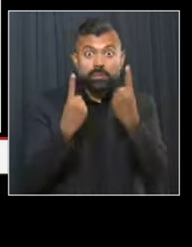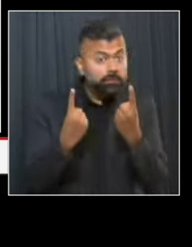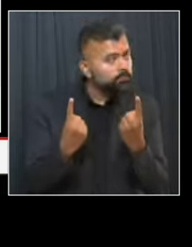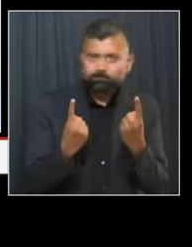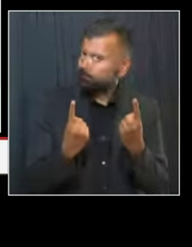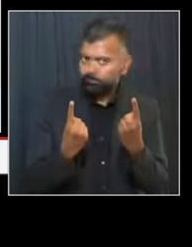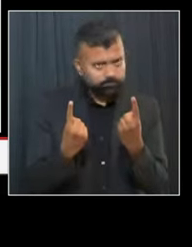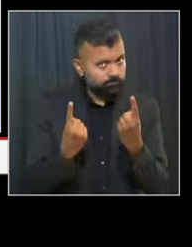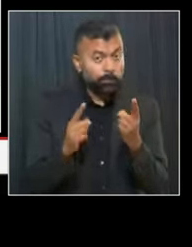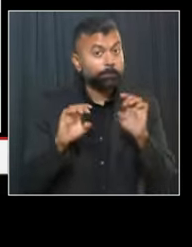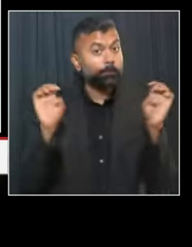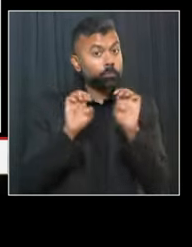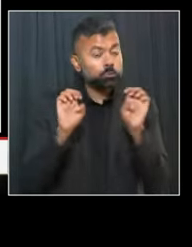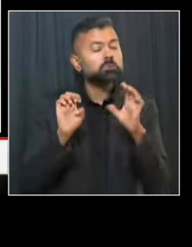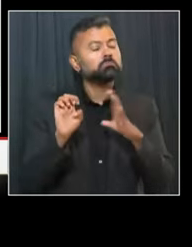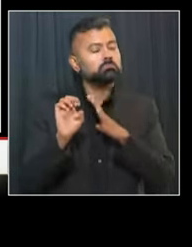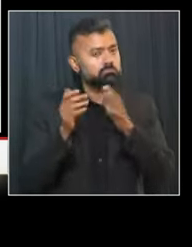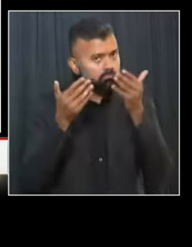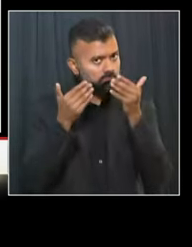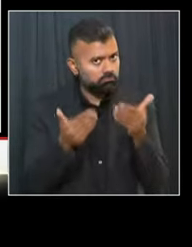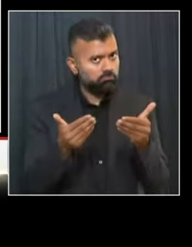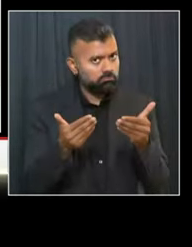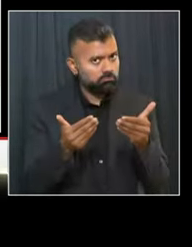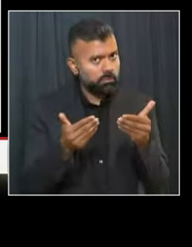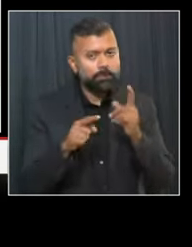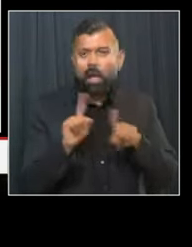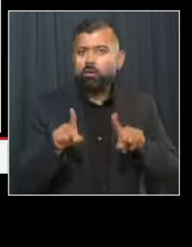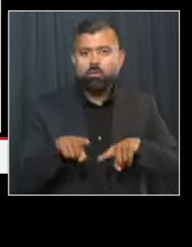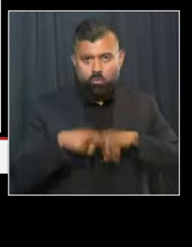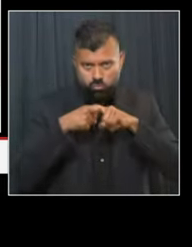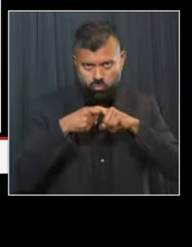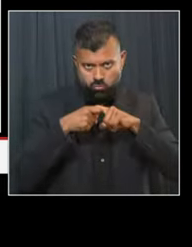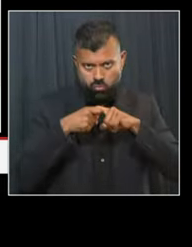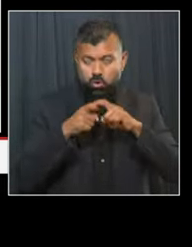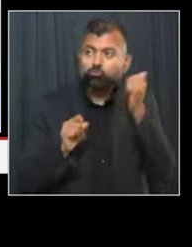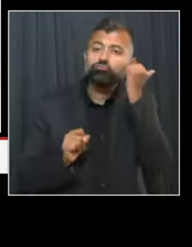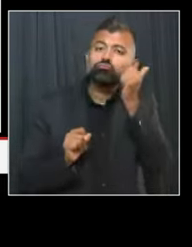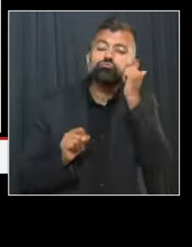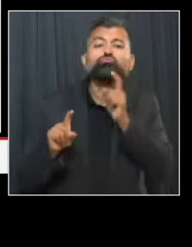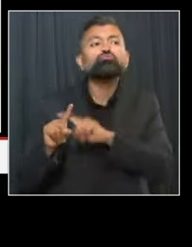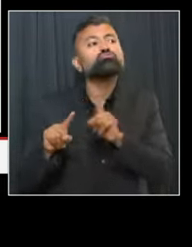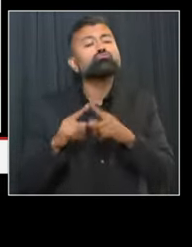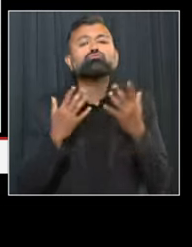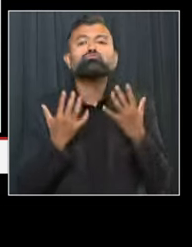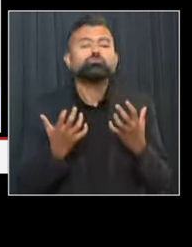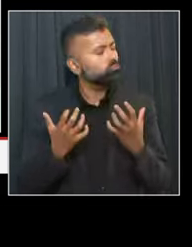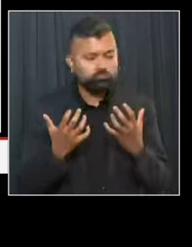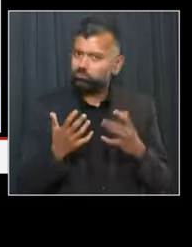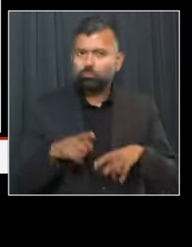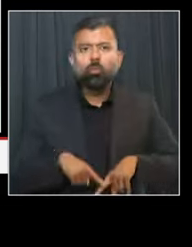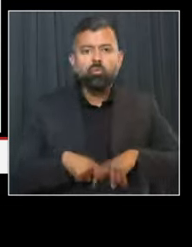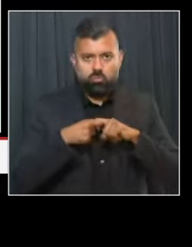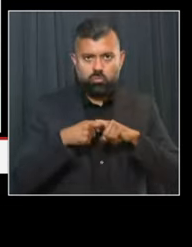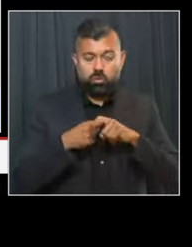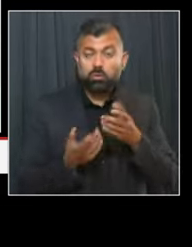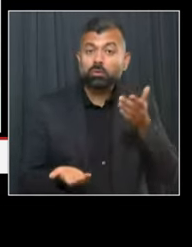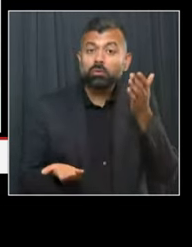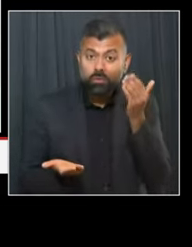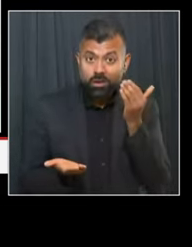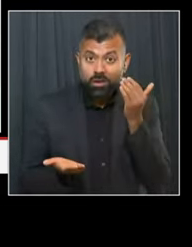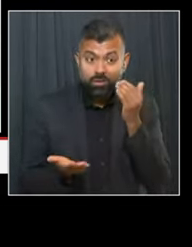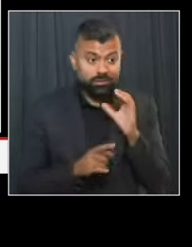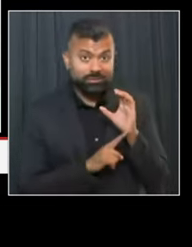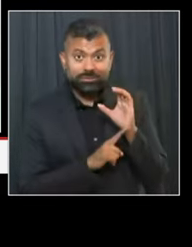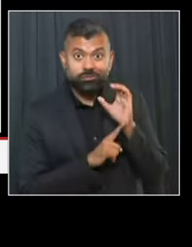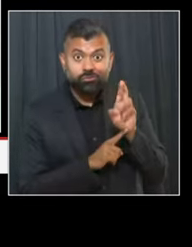pretty dramatic slowdown of spending. The reason why is that we felt like if we're going to have to live with the CR, we can't wait till June to